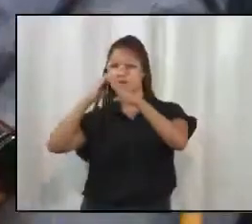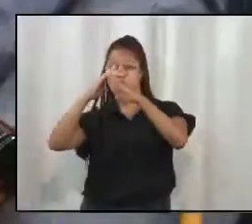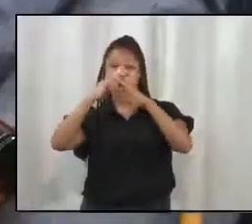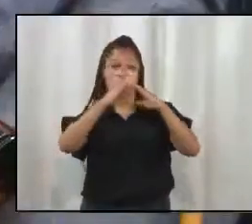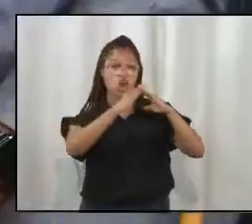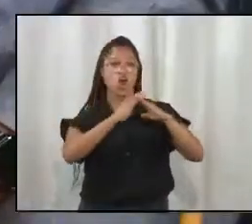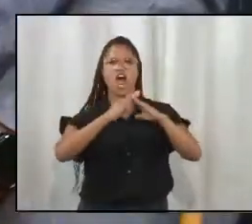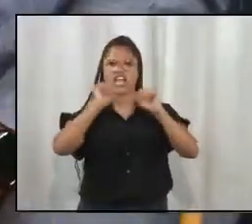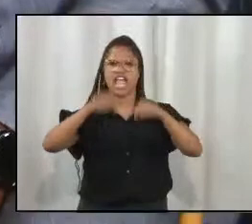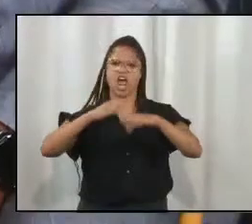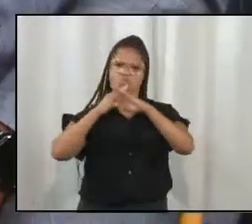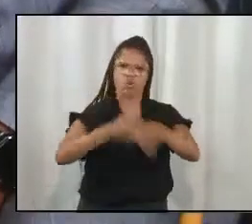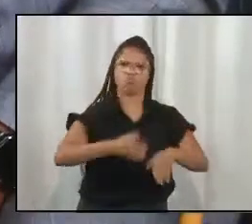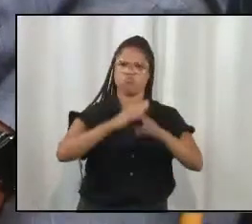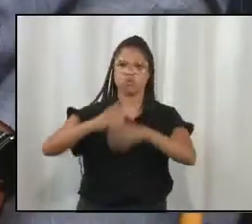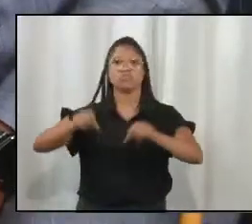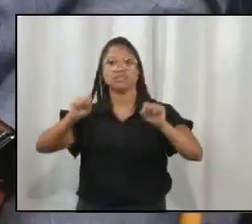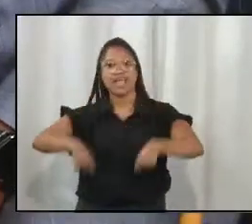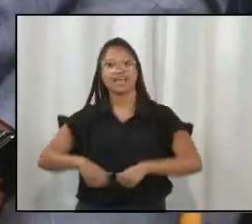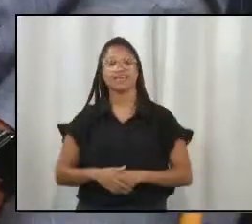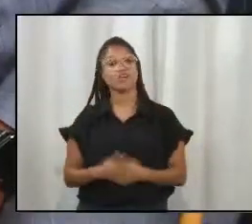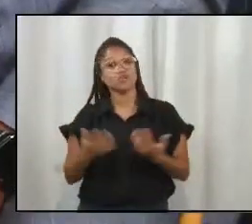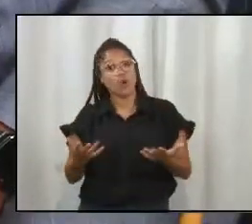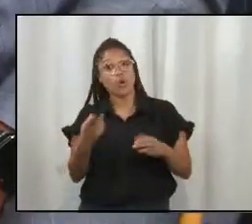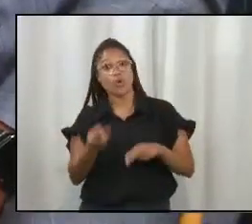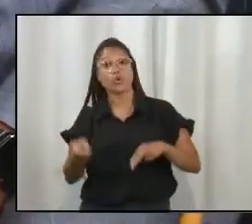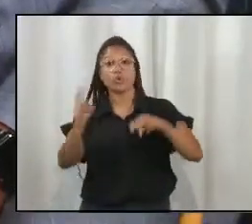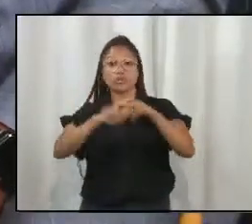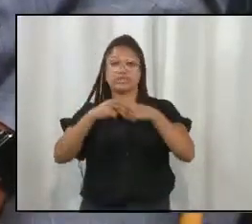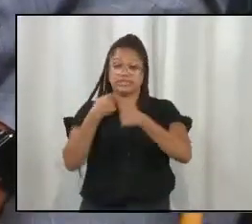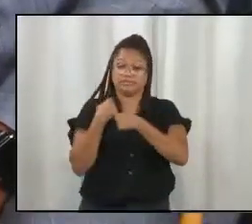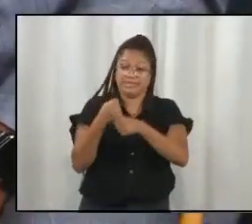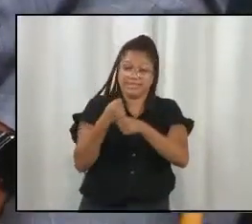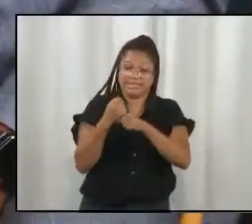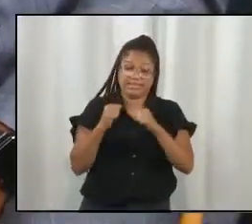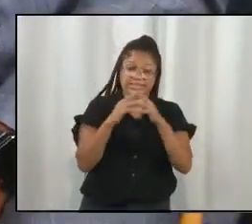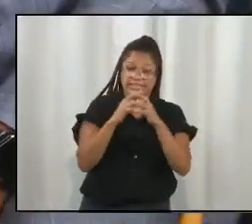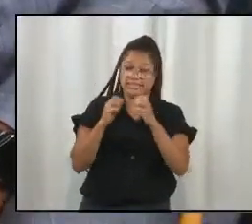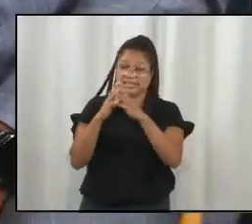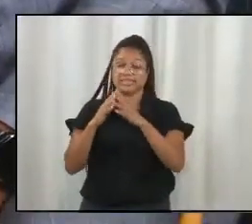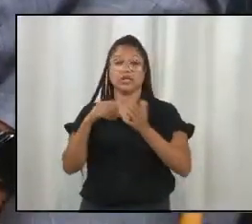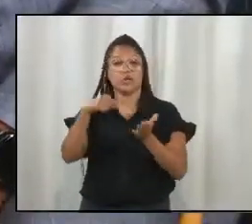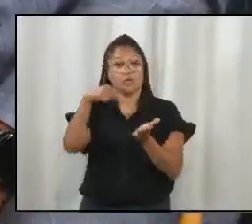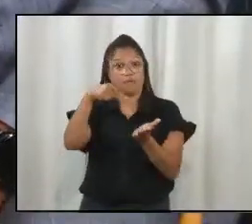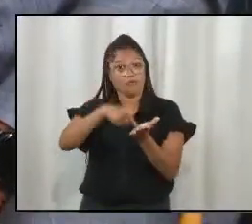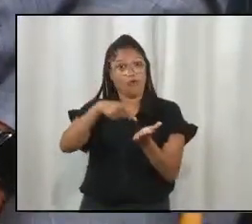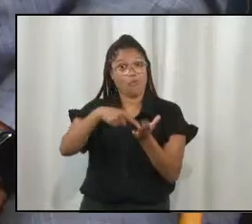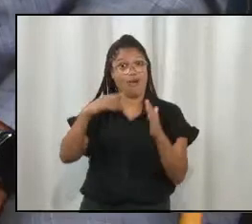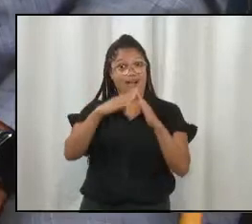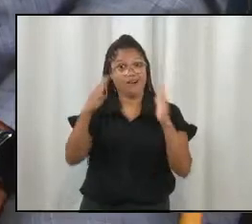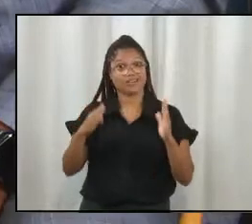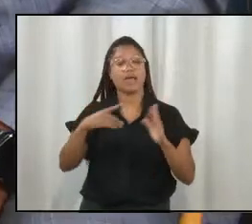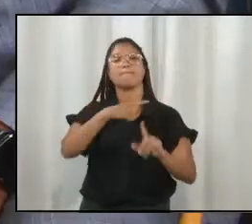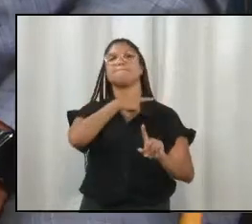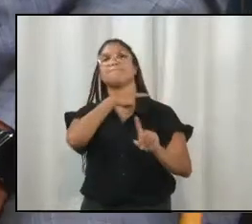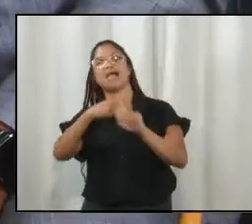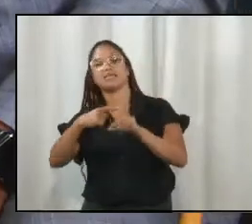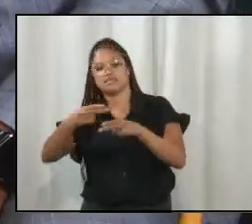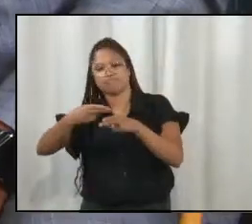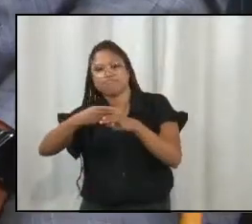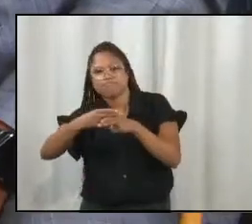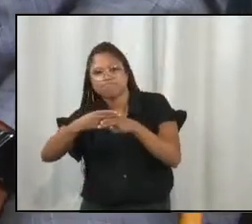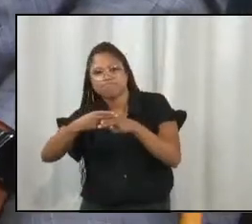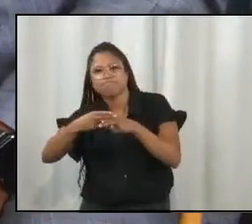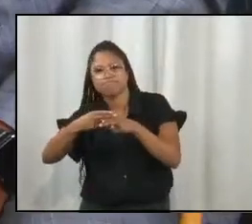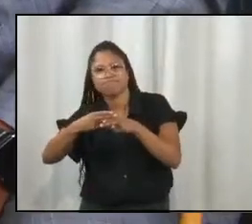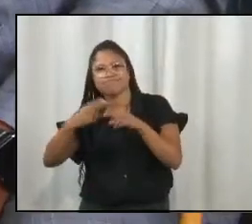And so that's why, in addition to increasing the production of permanent affordable housing, the city is also prioritizing creating interim or